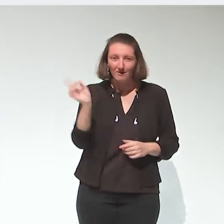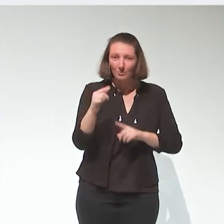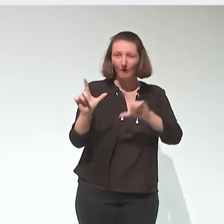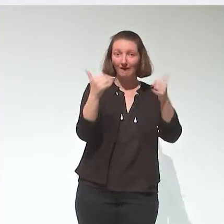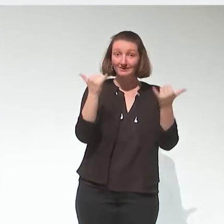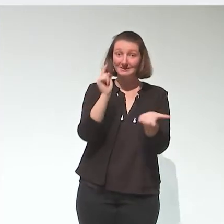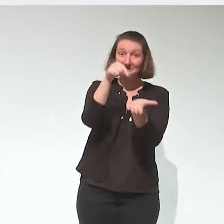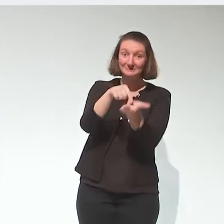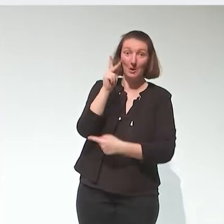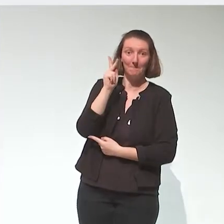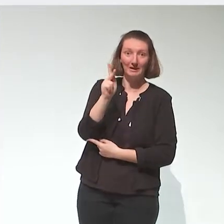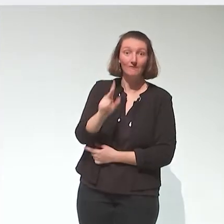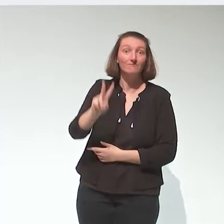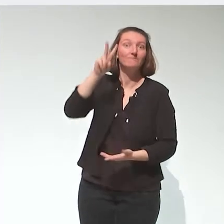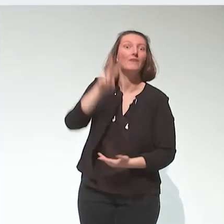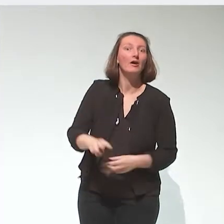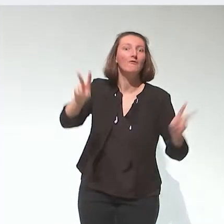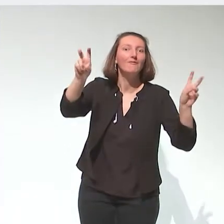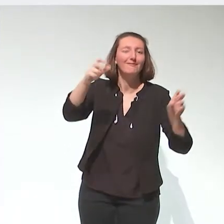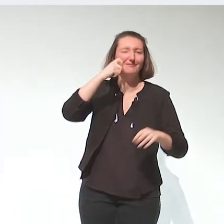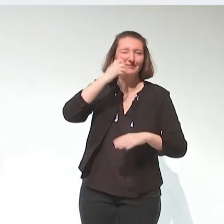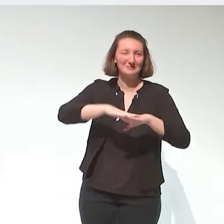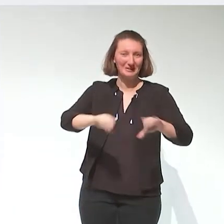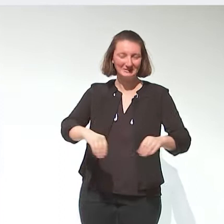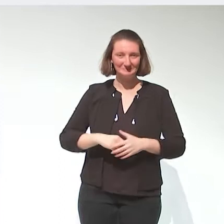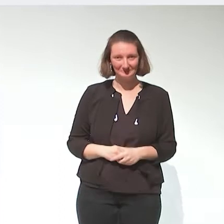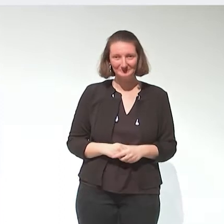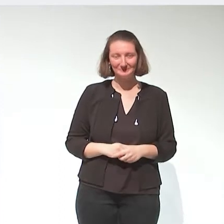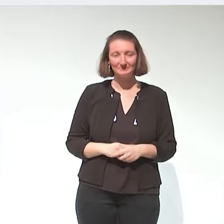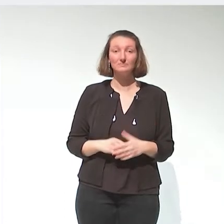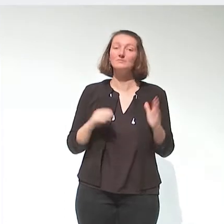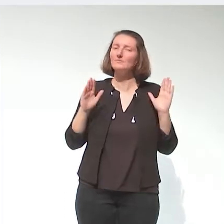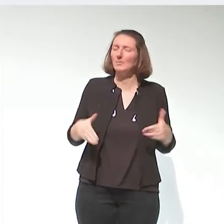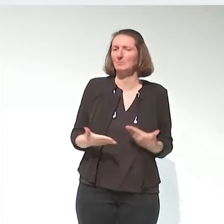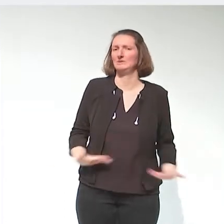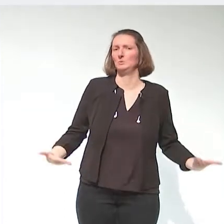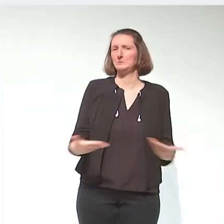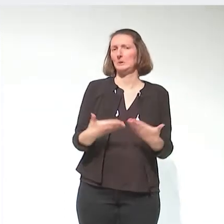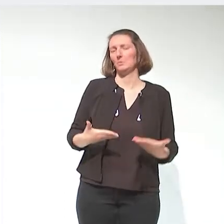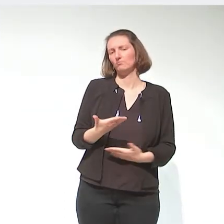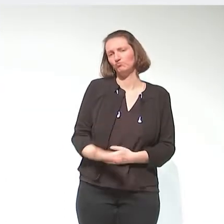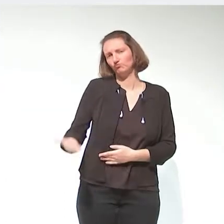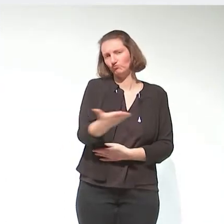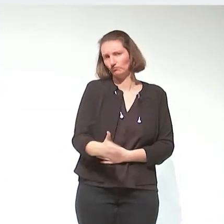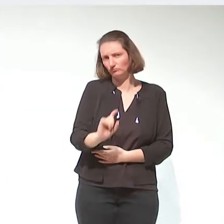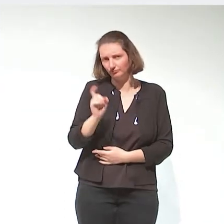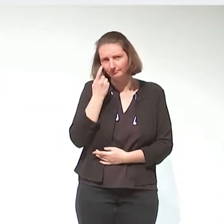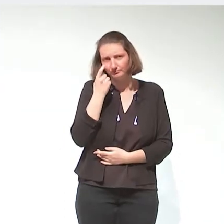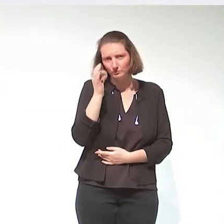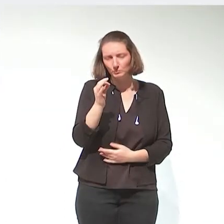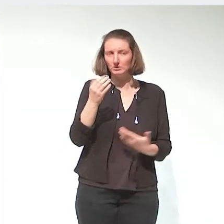with you. Today, we're all here in Paris in real life, as the youngsters